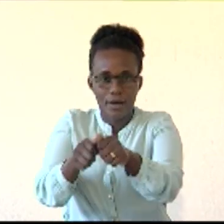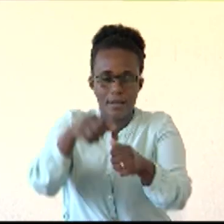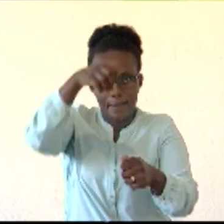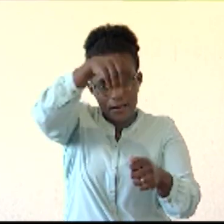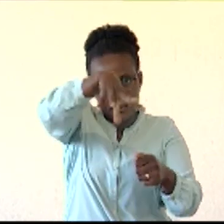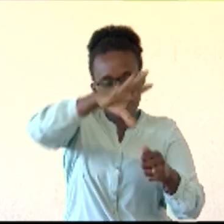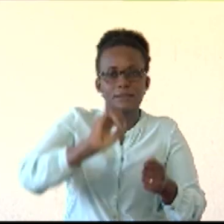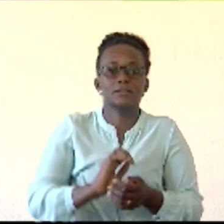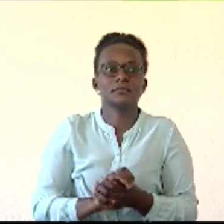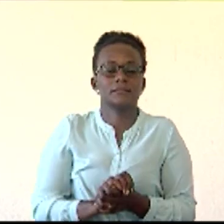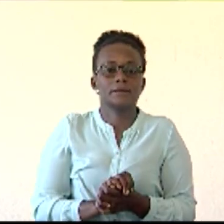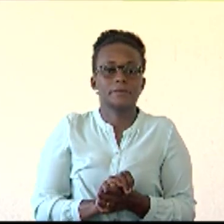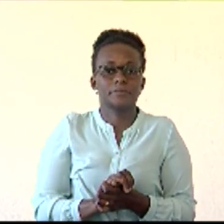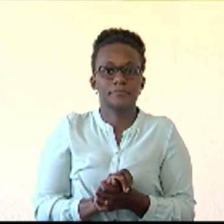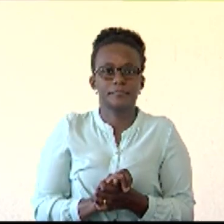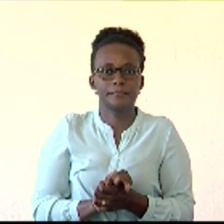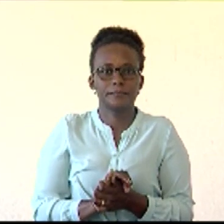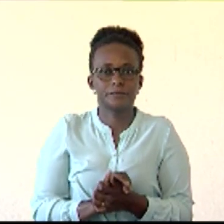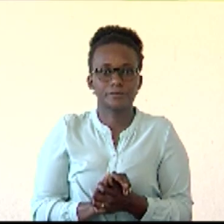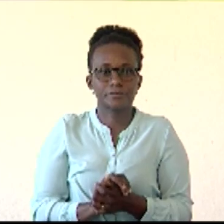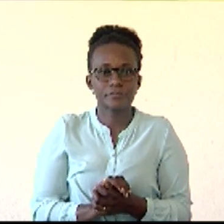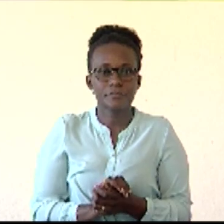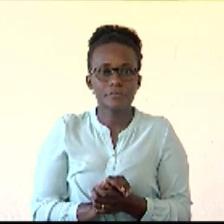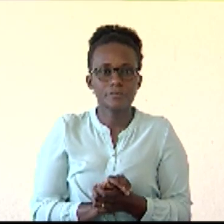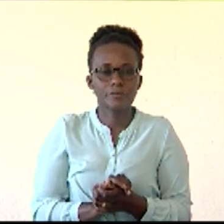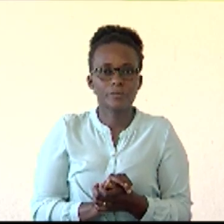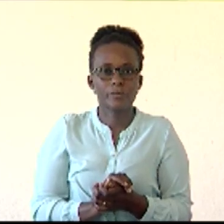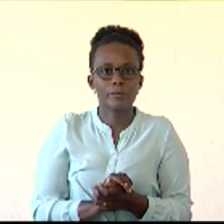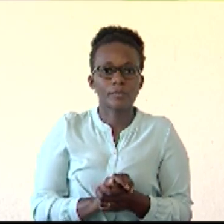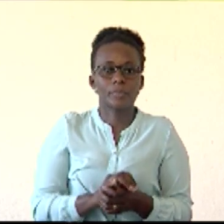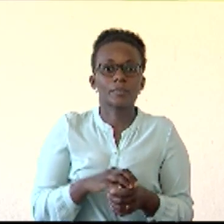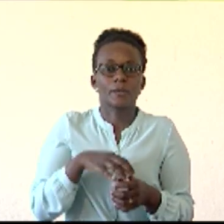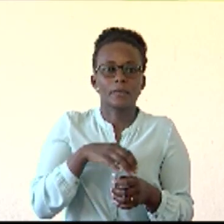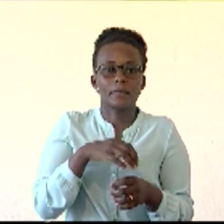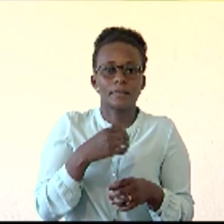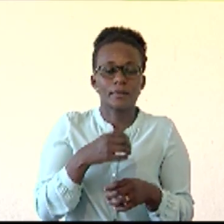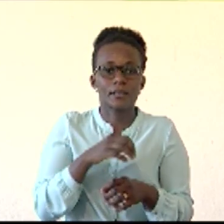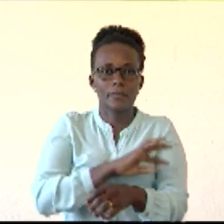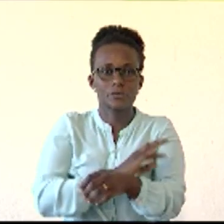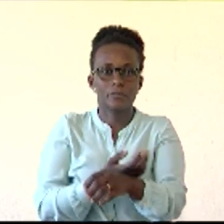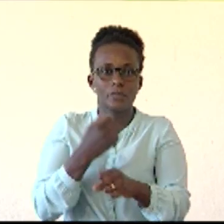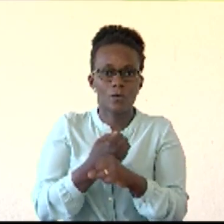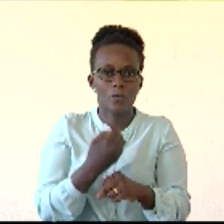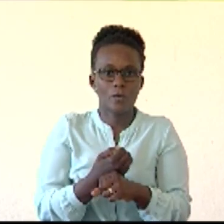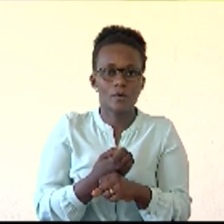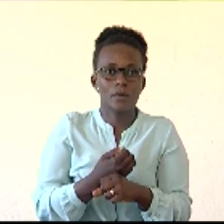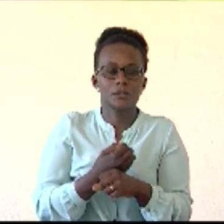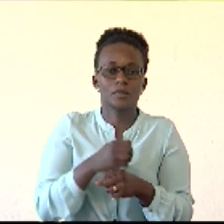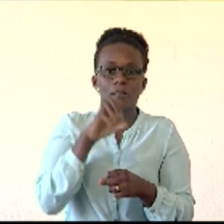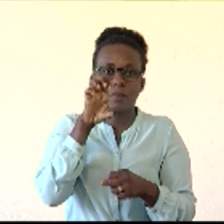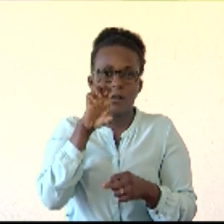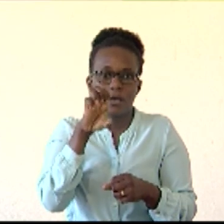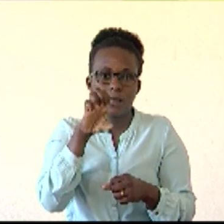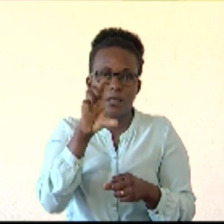of aluminum. The boards of the aircraft, they are made of aluminum.